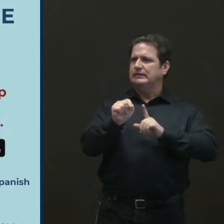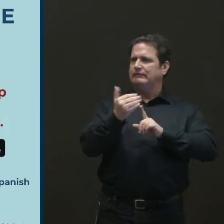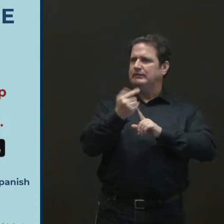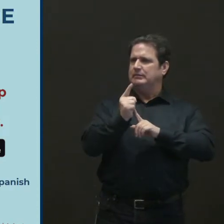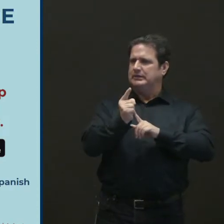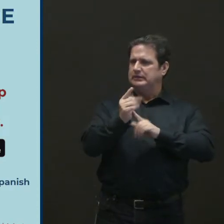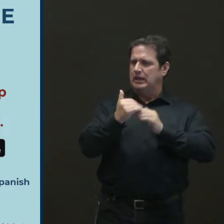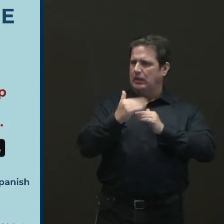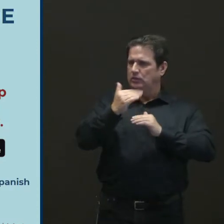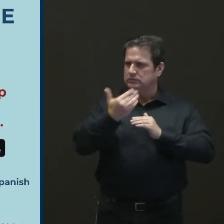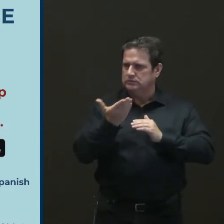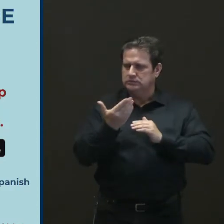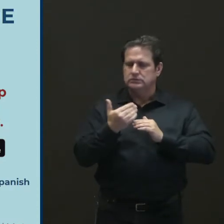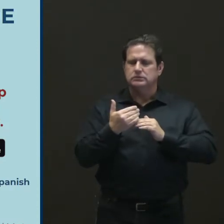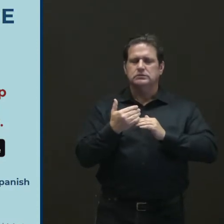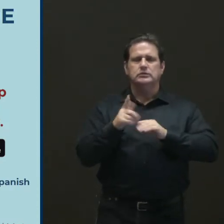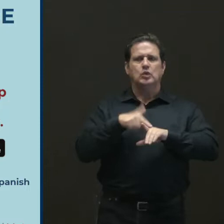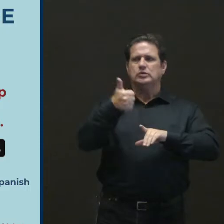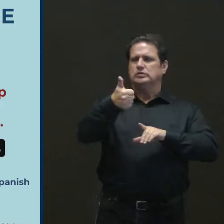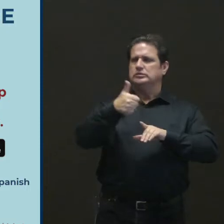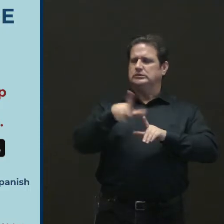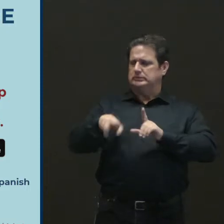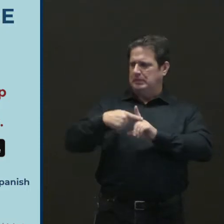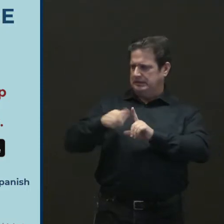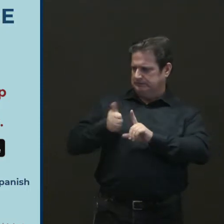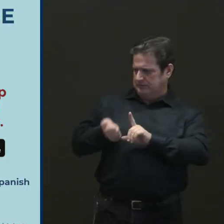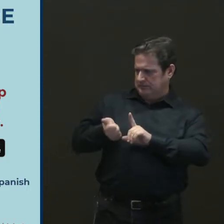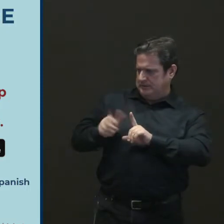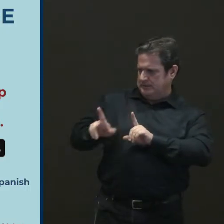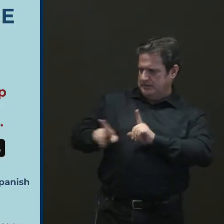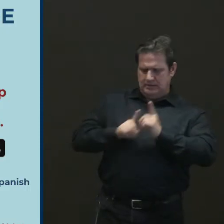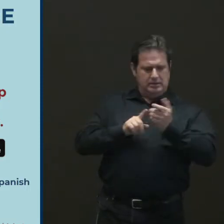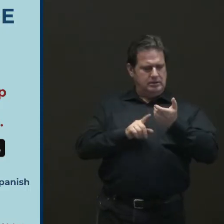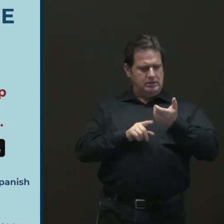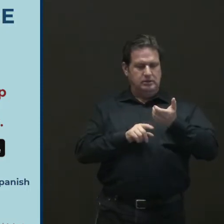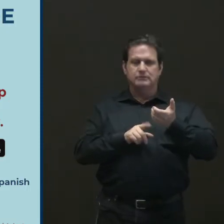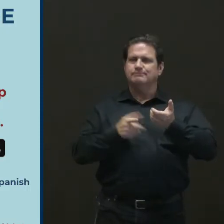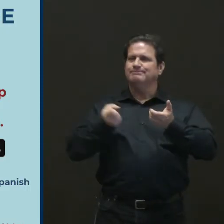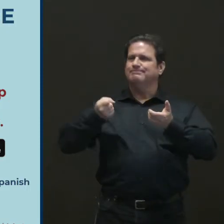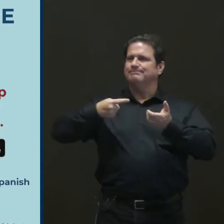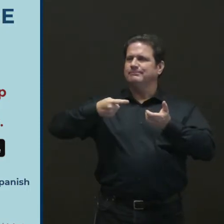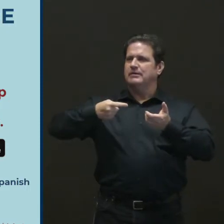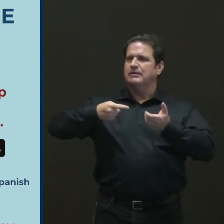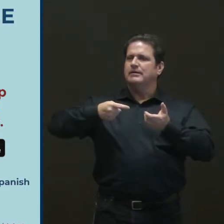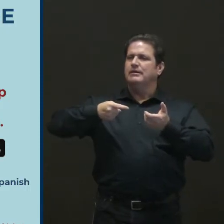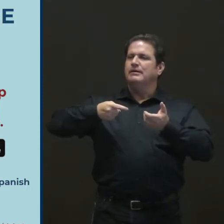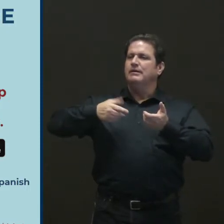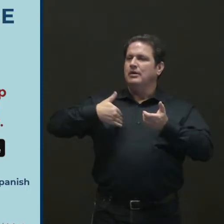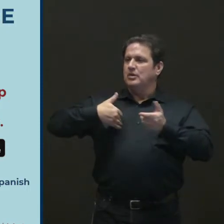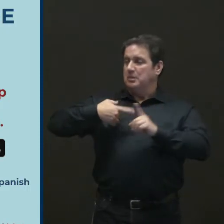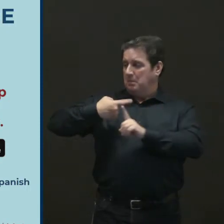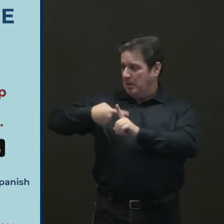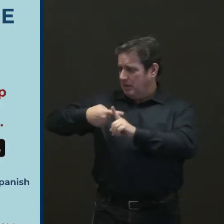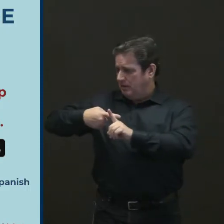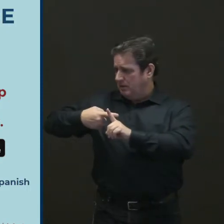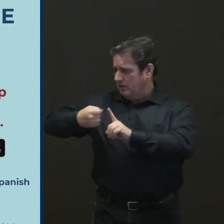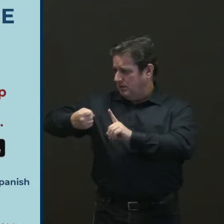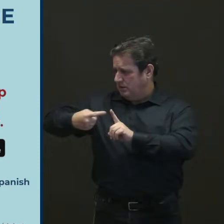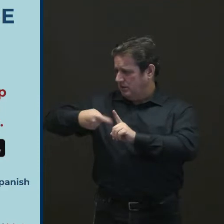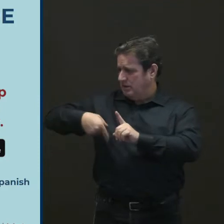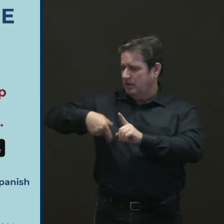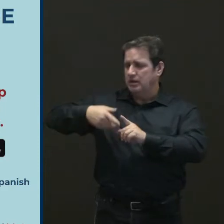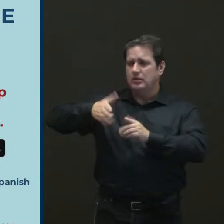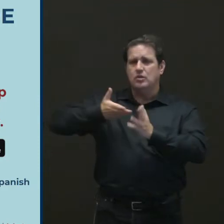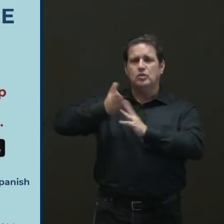15 minutes that is tested positive, and is triggered by the person who tests positive through the public